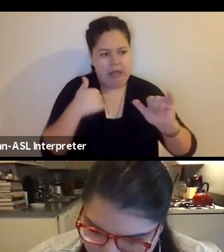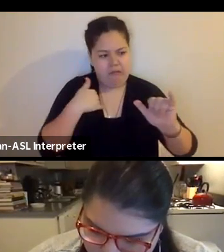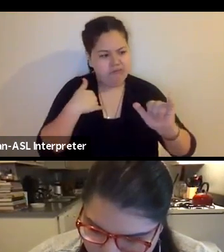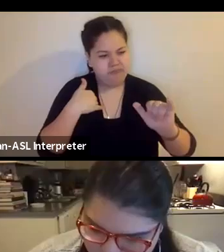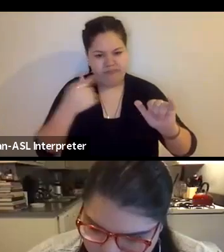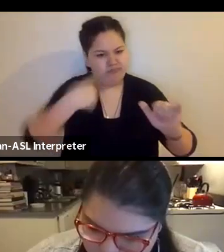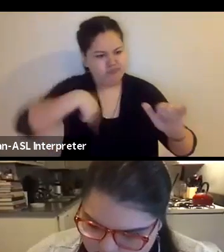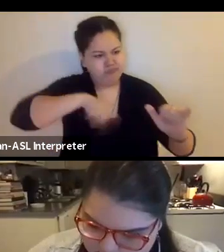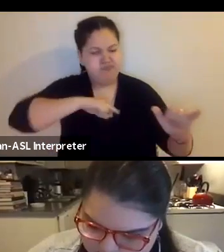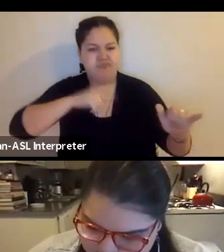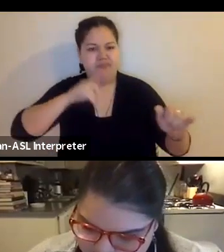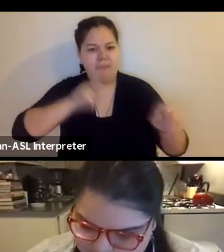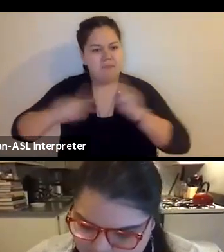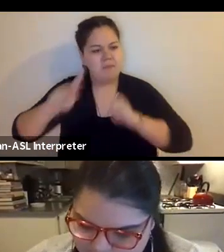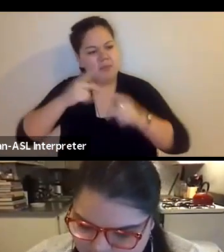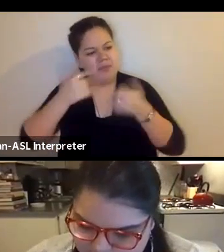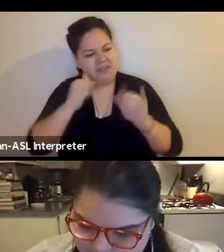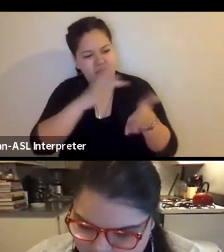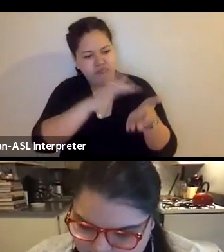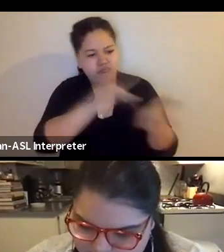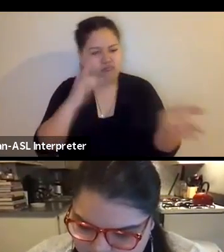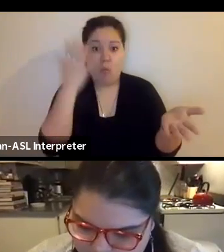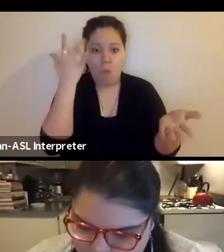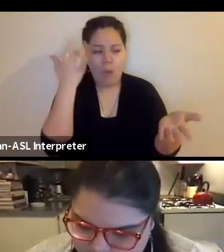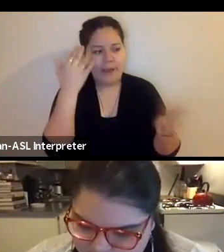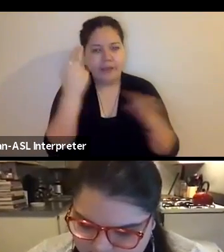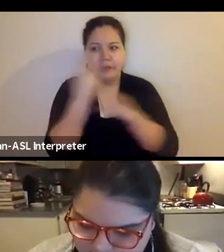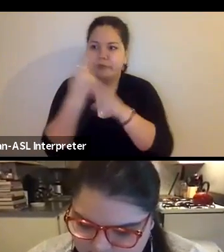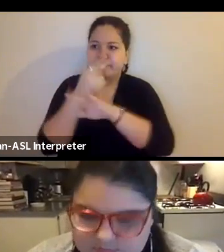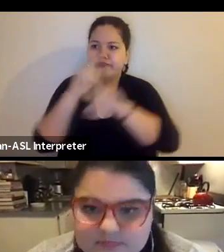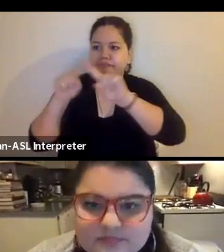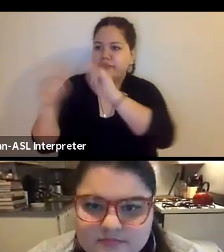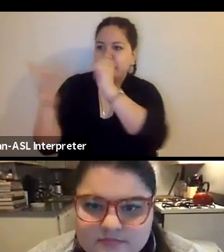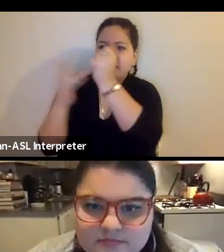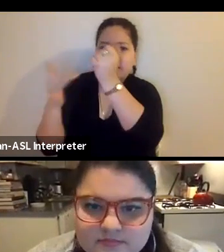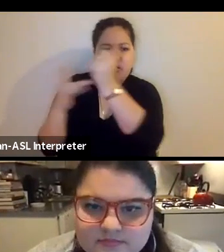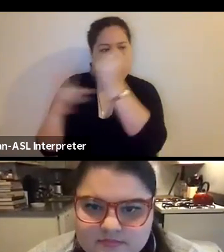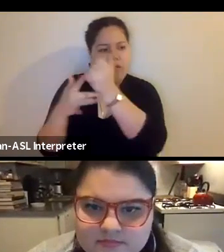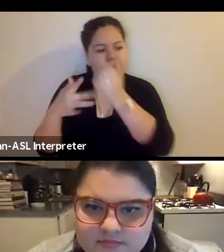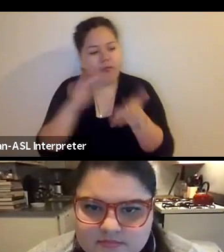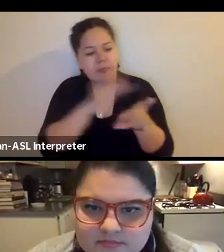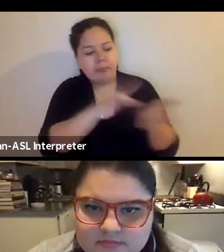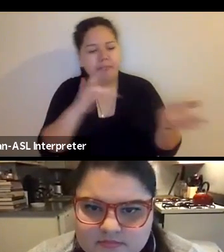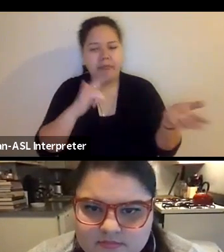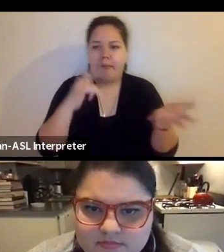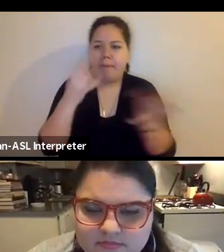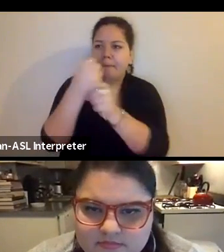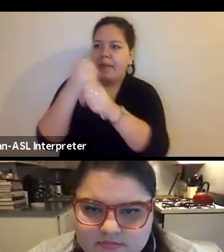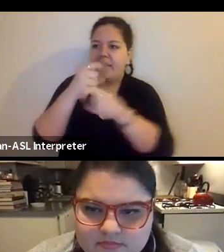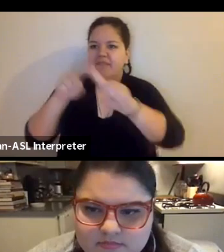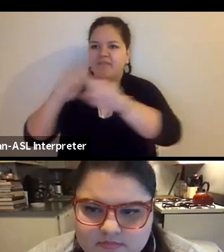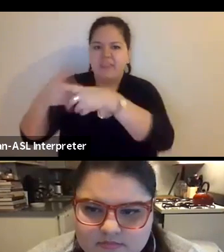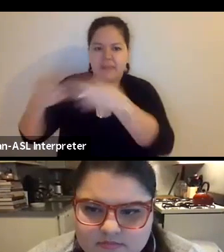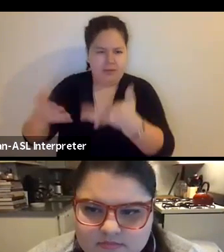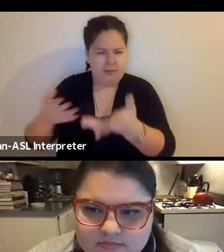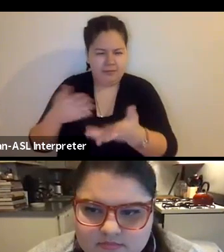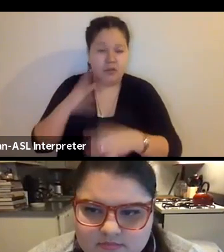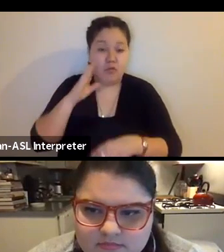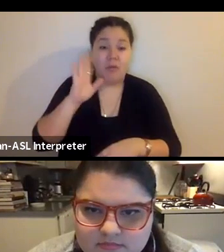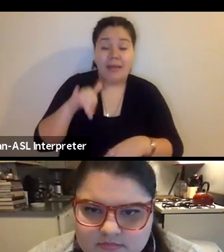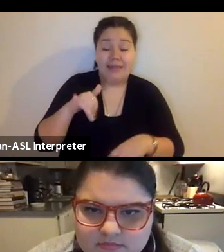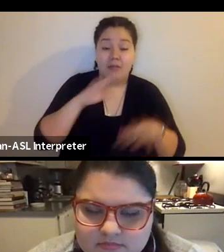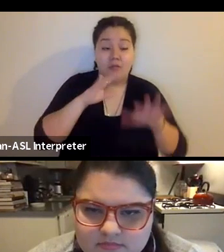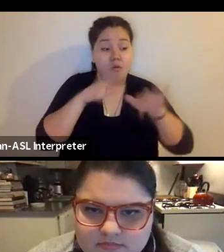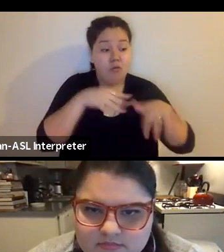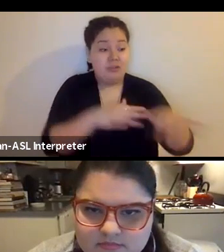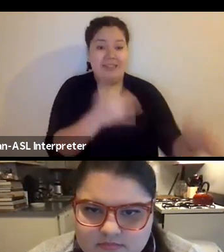creation of these technologies. We know now that our seabeds, our ocean floors are being